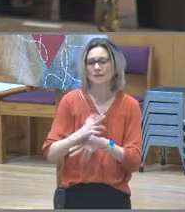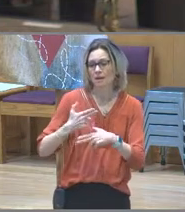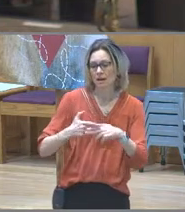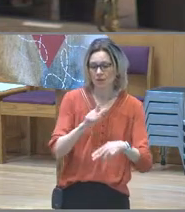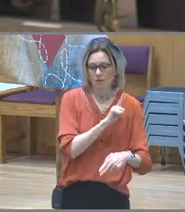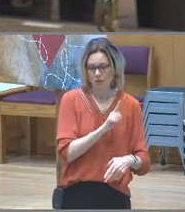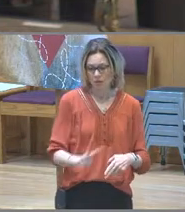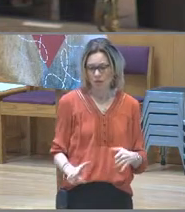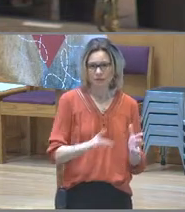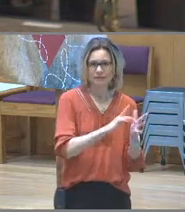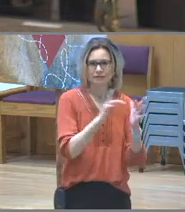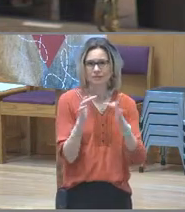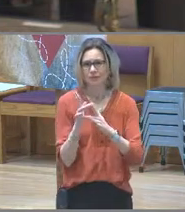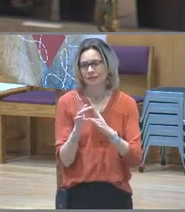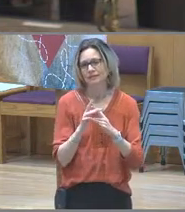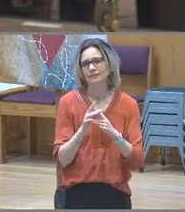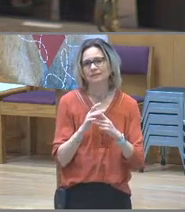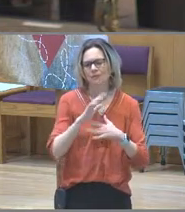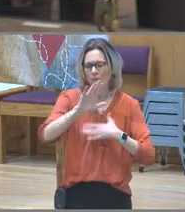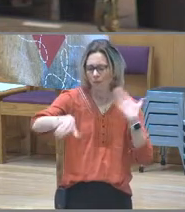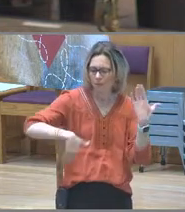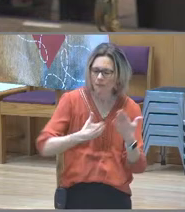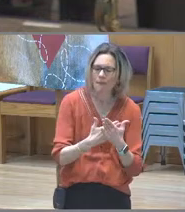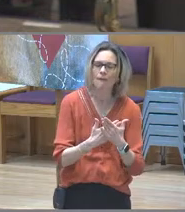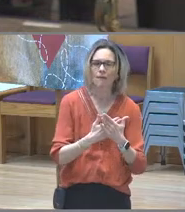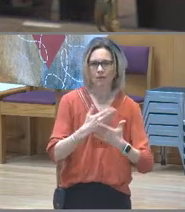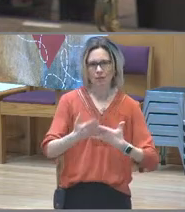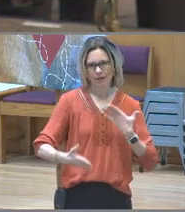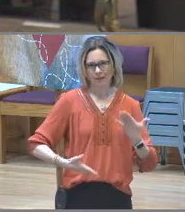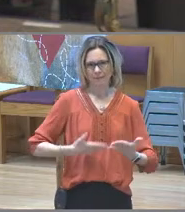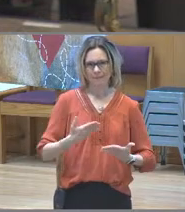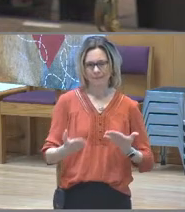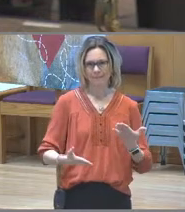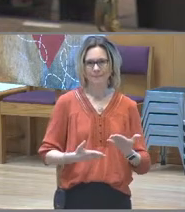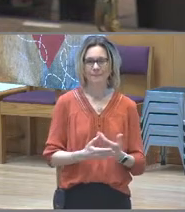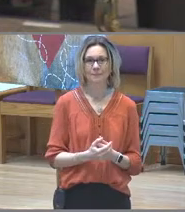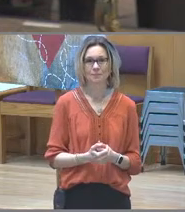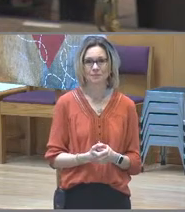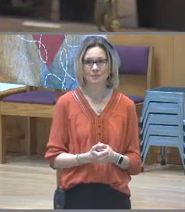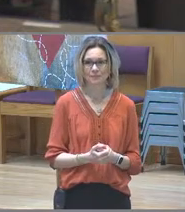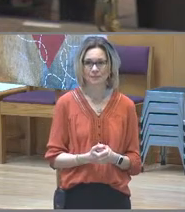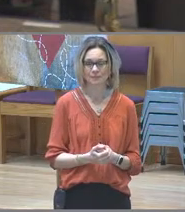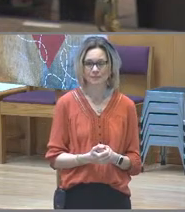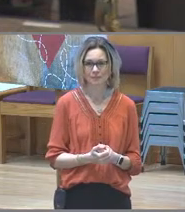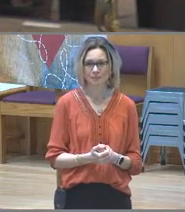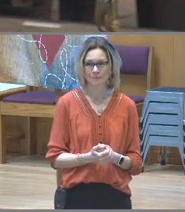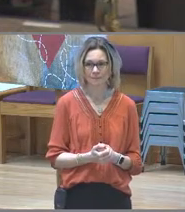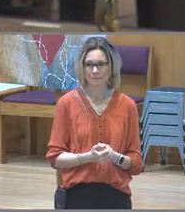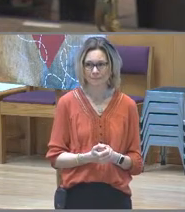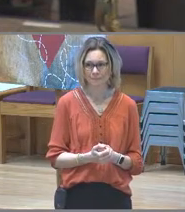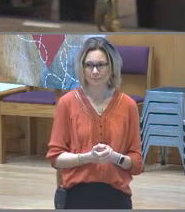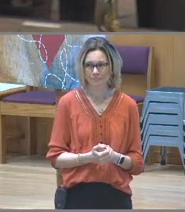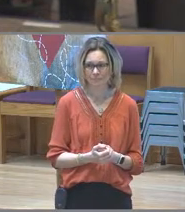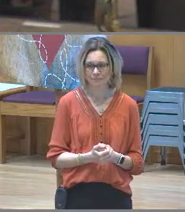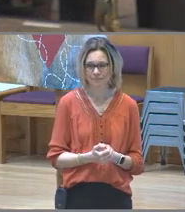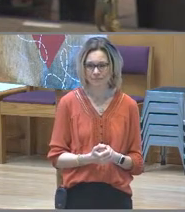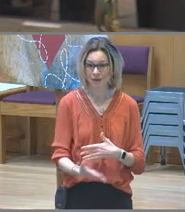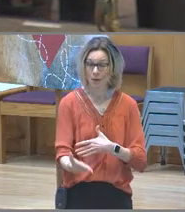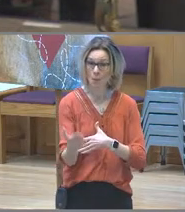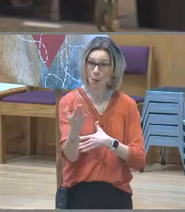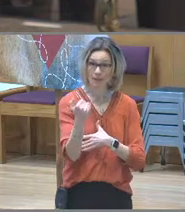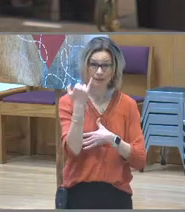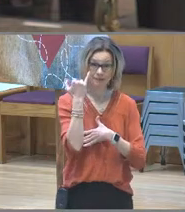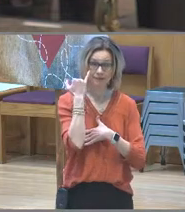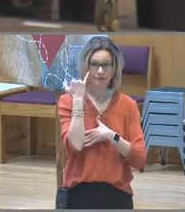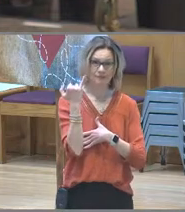Lord Jesus Christ, all are welcome. This morning, I would like to invite, for those of you who are here for the first time